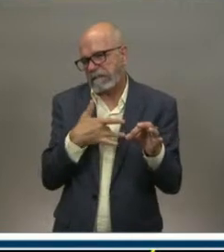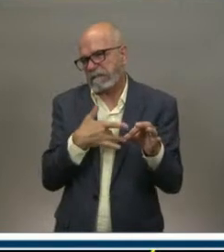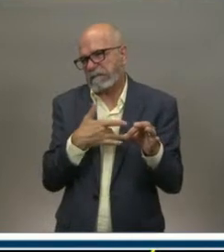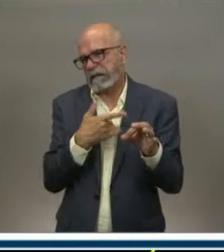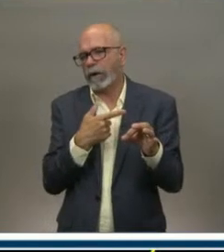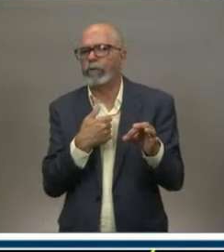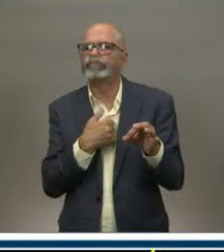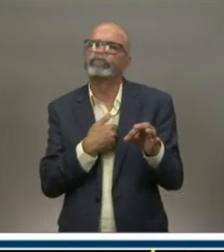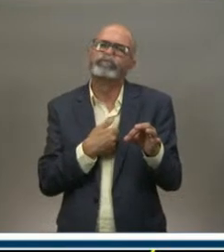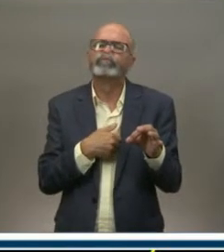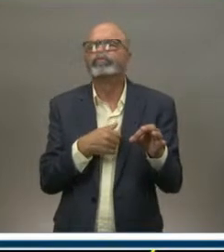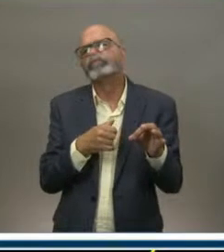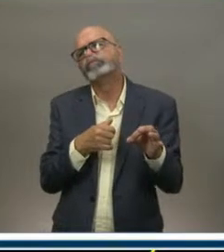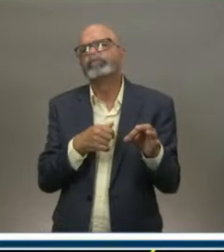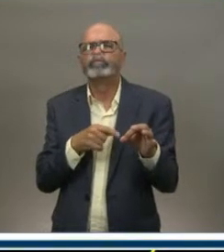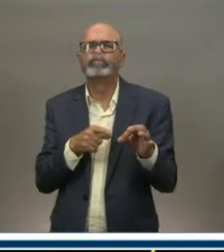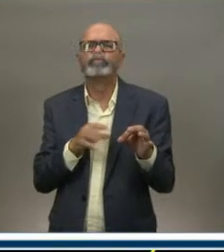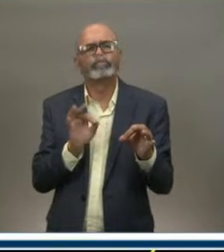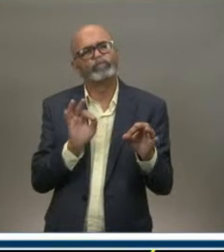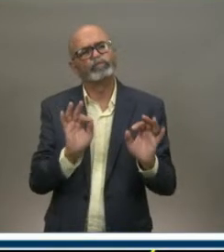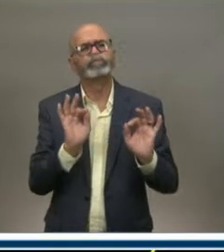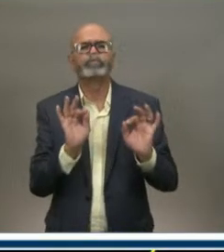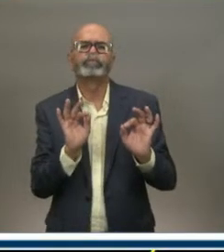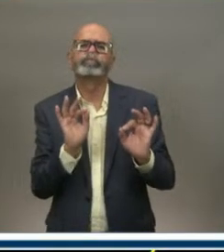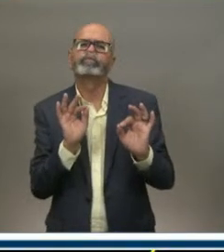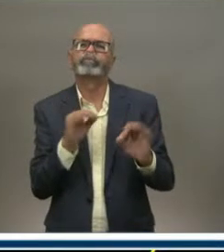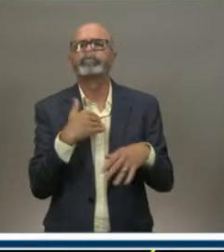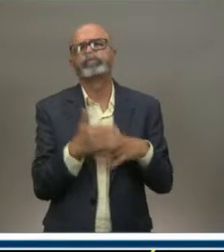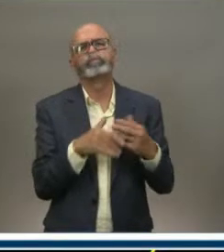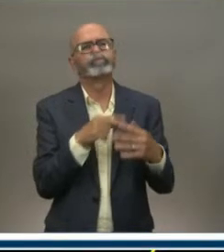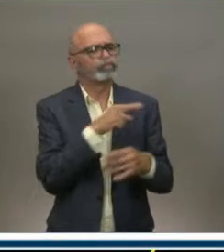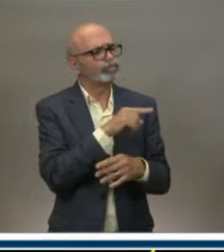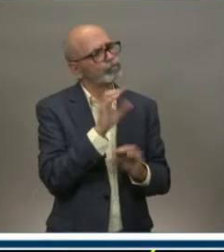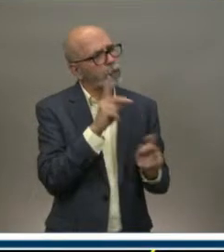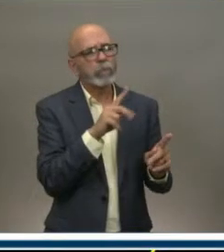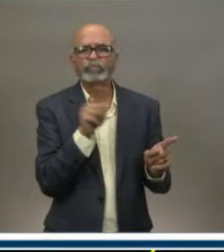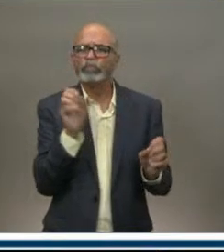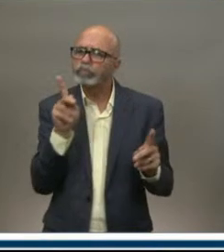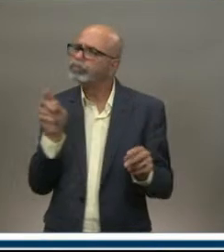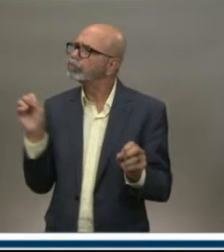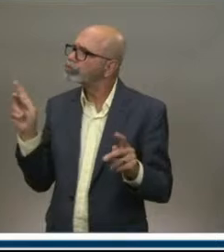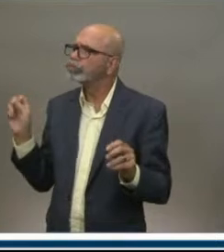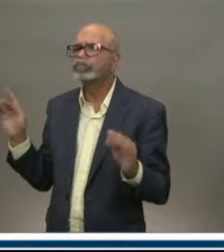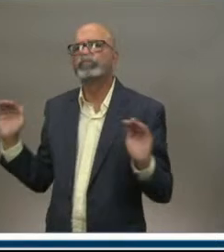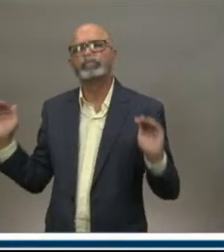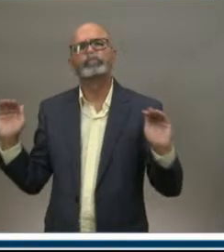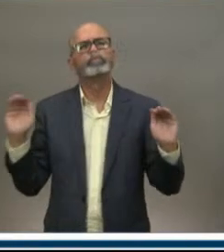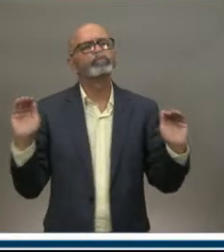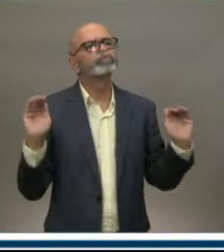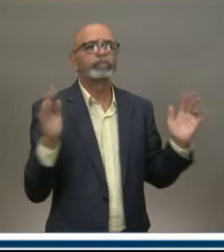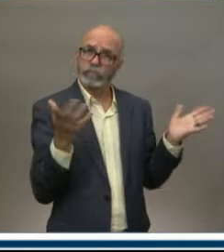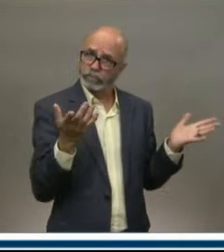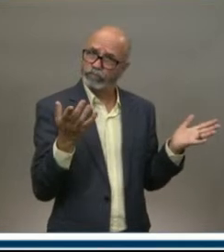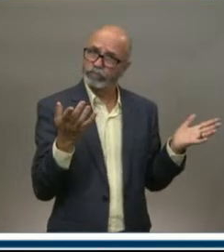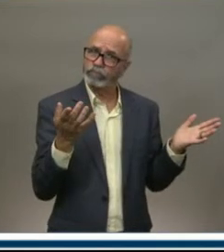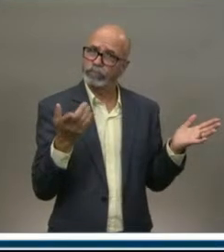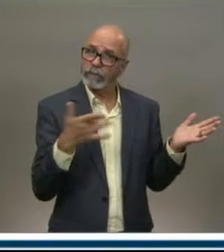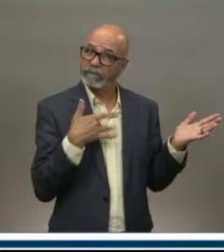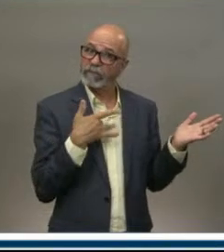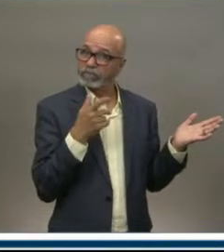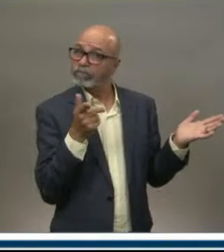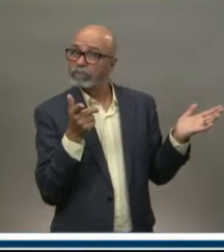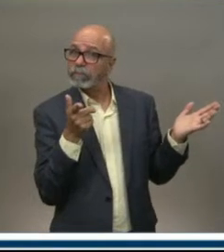comfortable that the long-term care homes will be in the best position for second